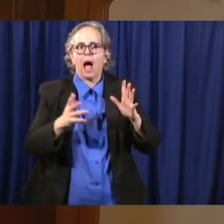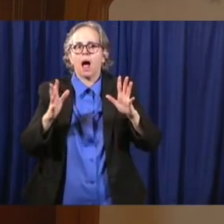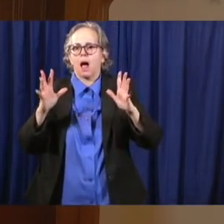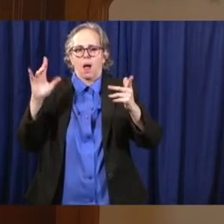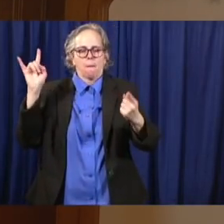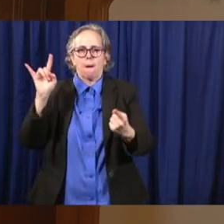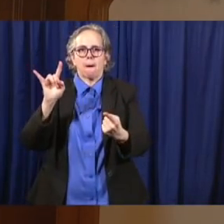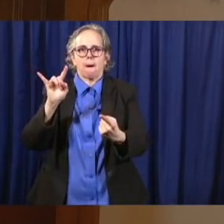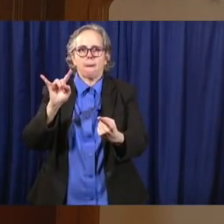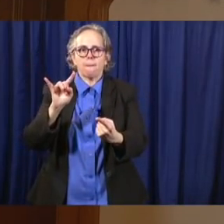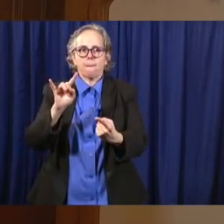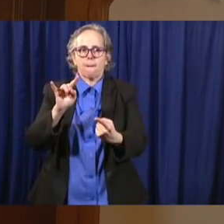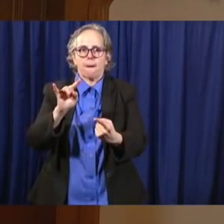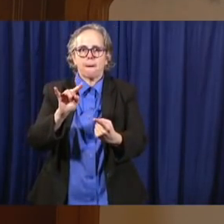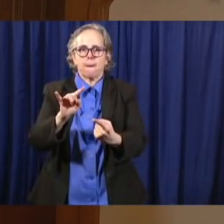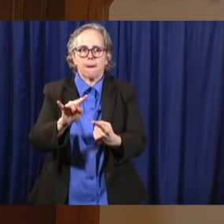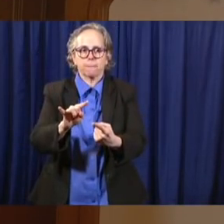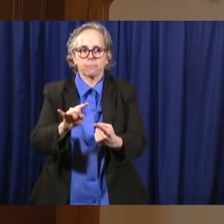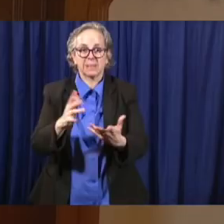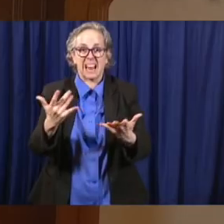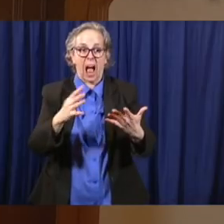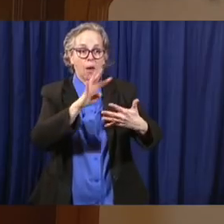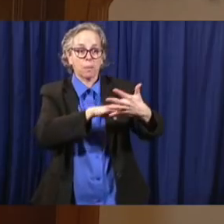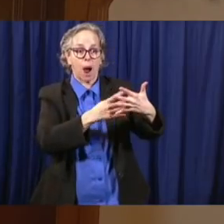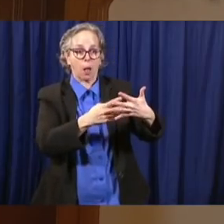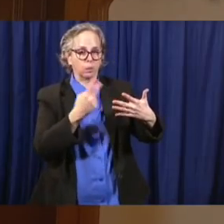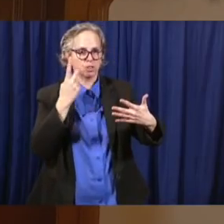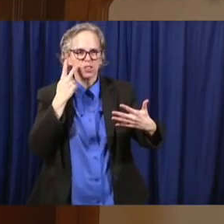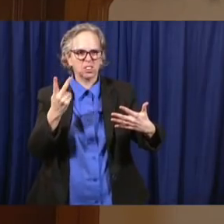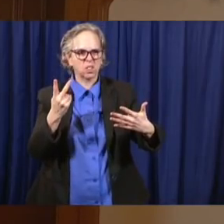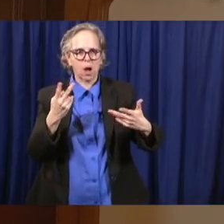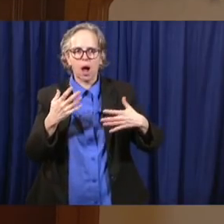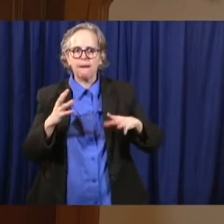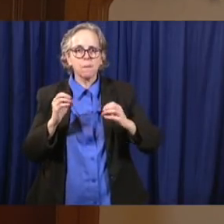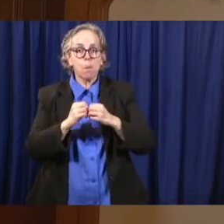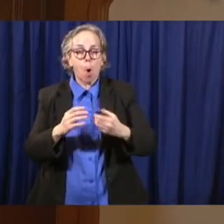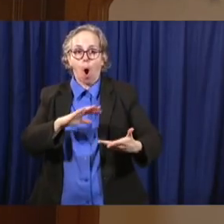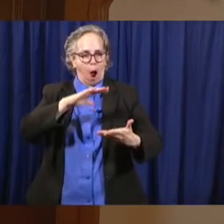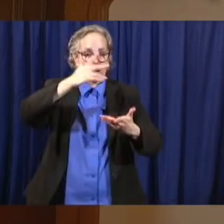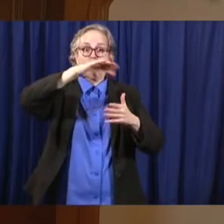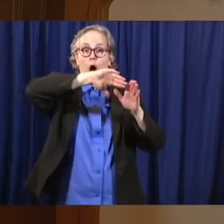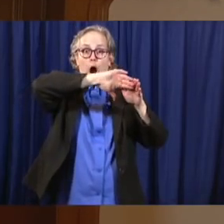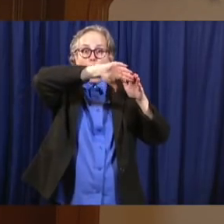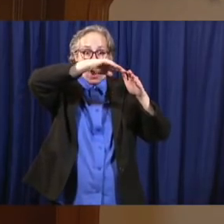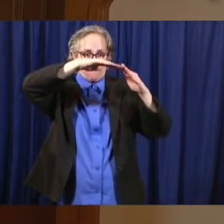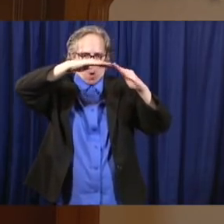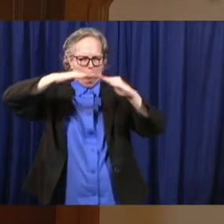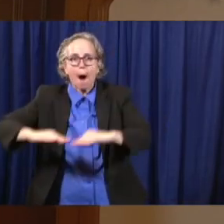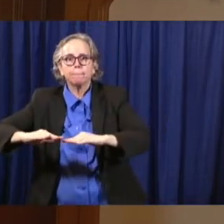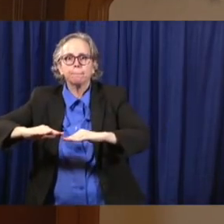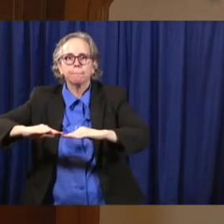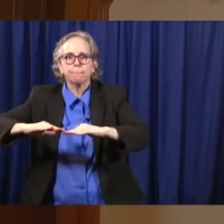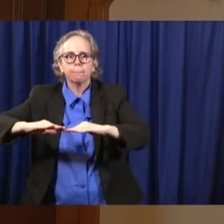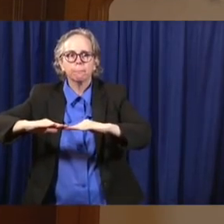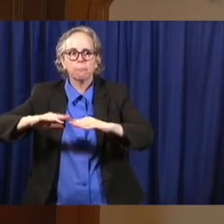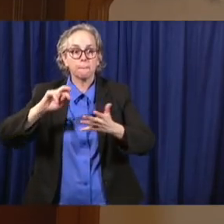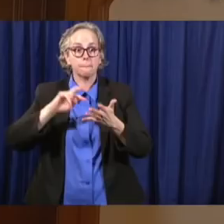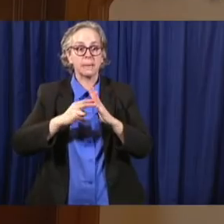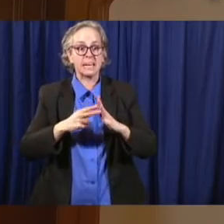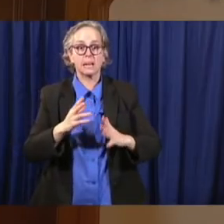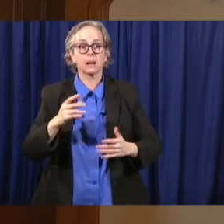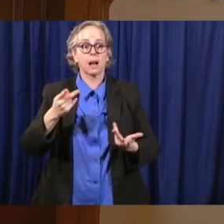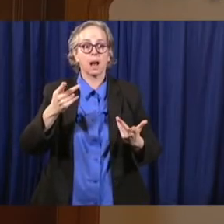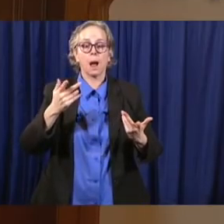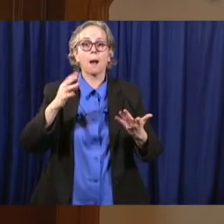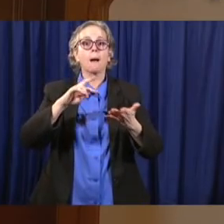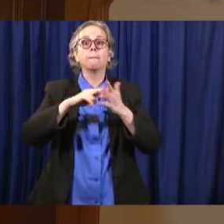even flatter than the blue in this original curve, stretching our peak out a little further. It's stretching out